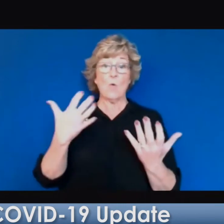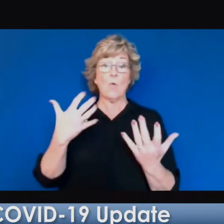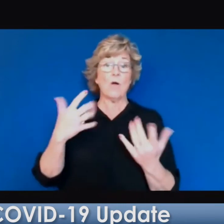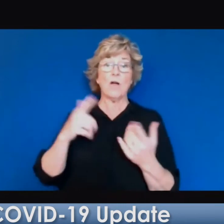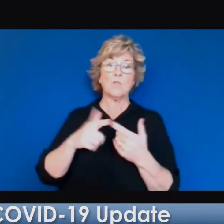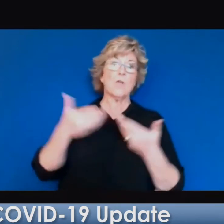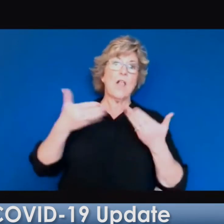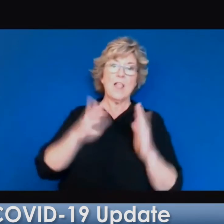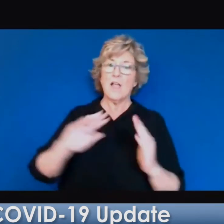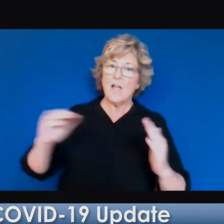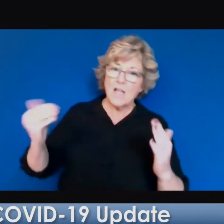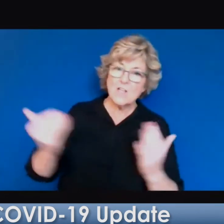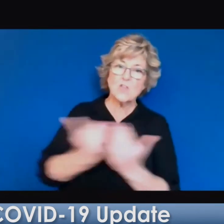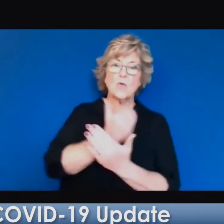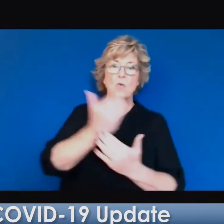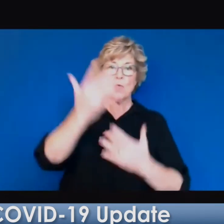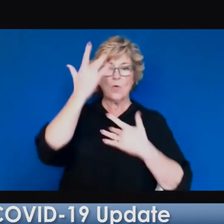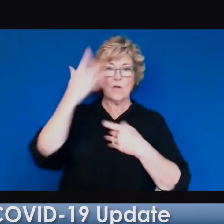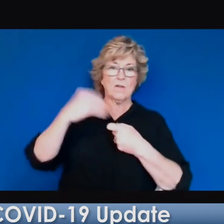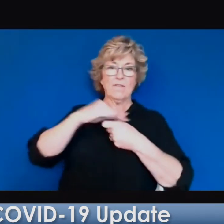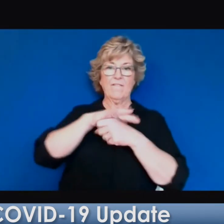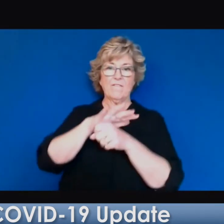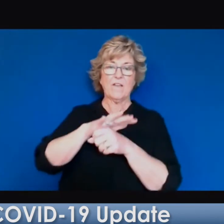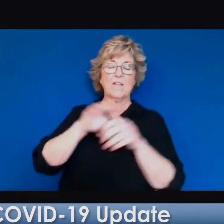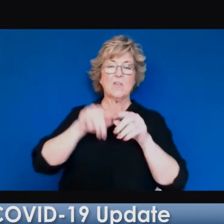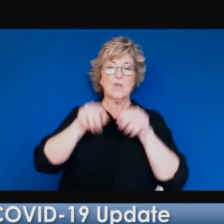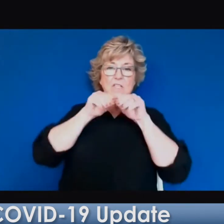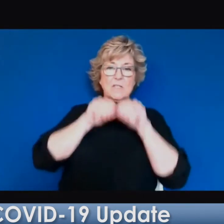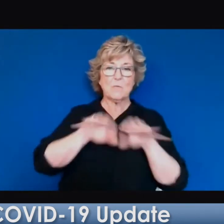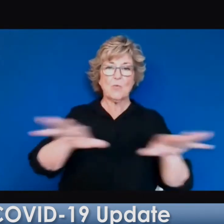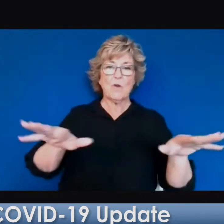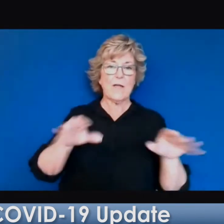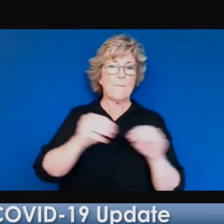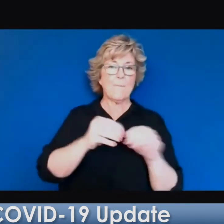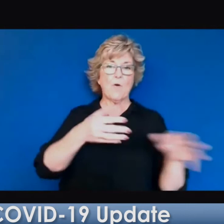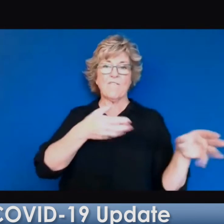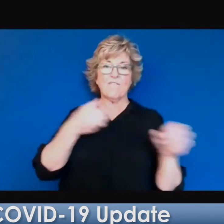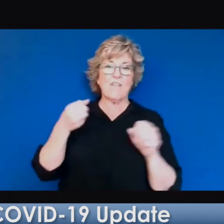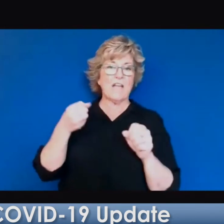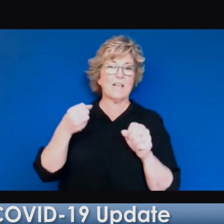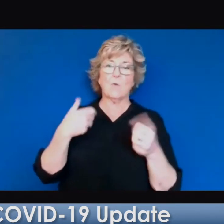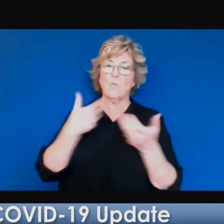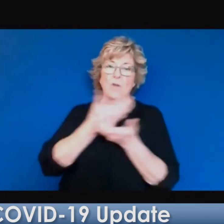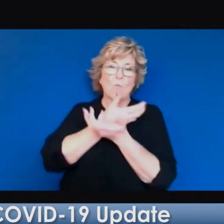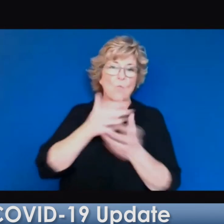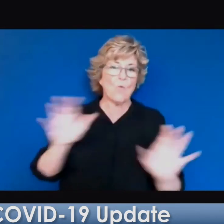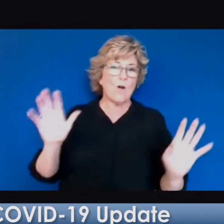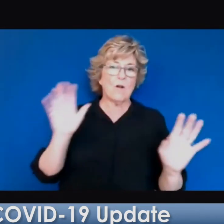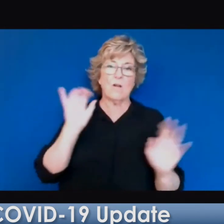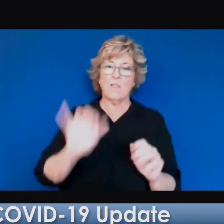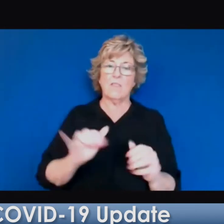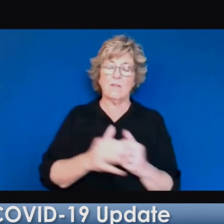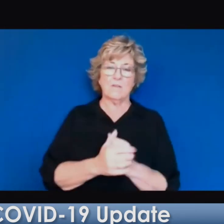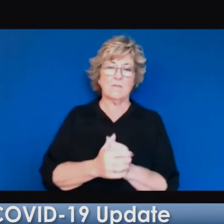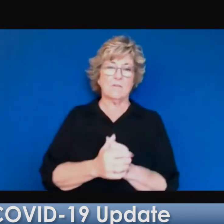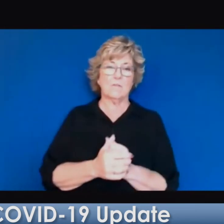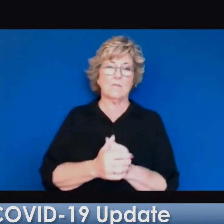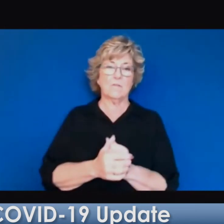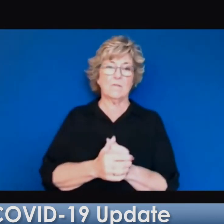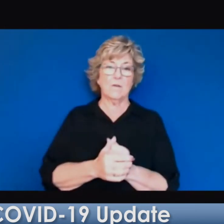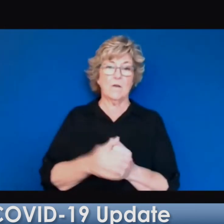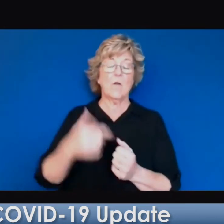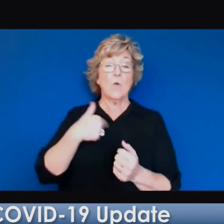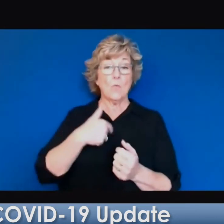new strain of COVID come and spread more rapidly or easily across the state. We've done